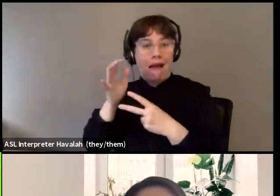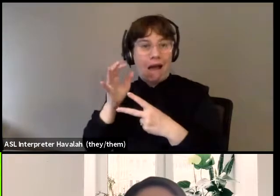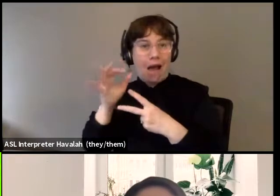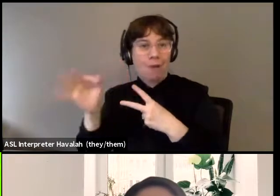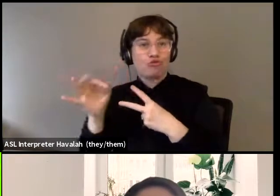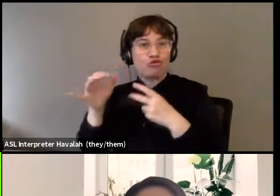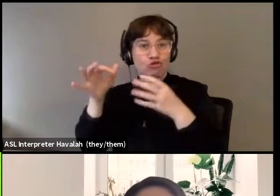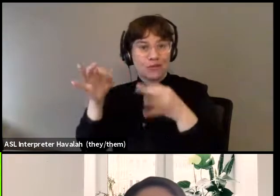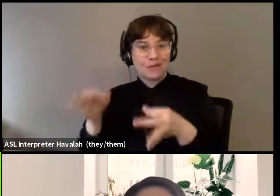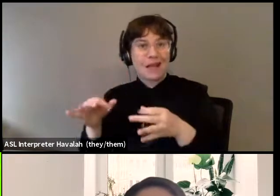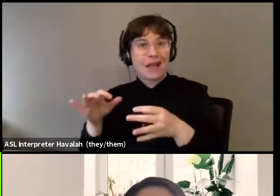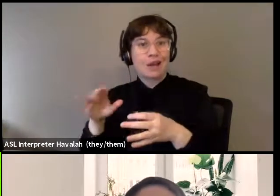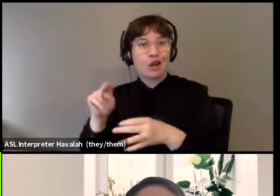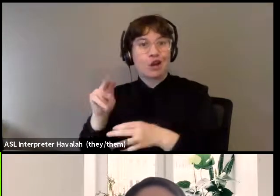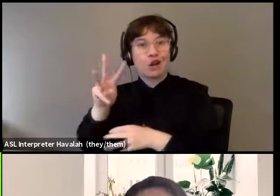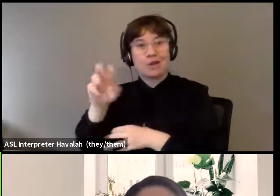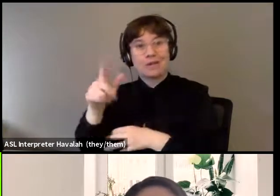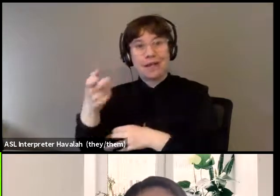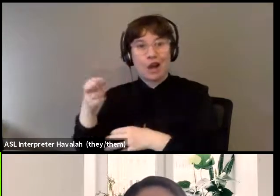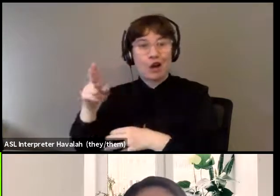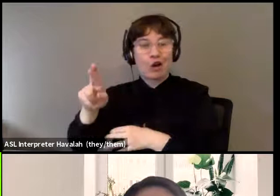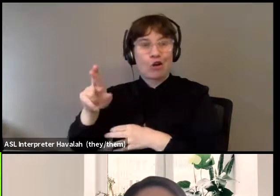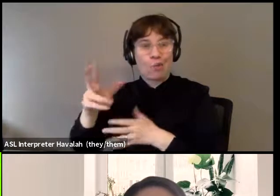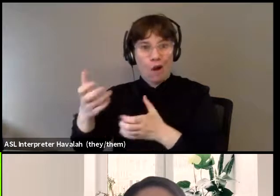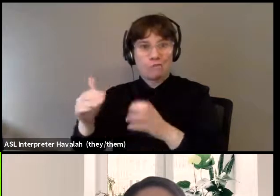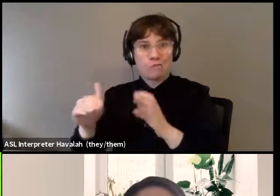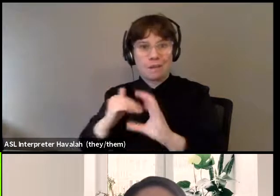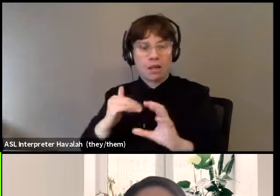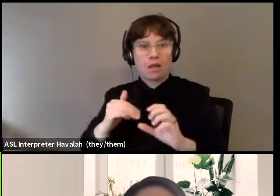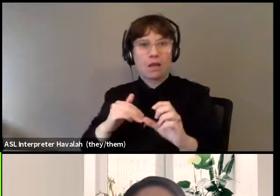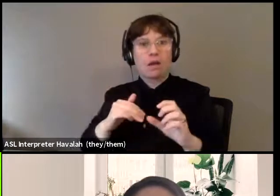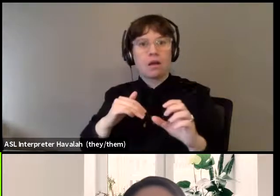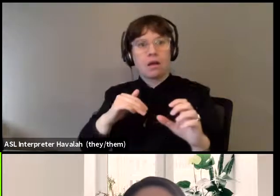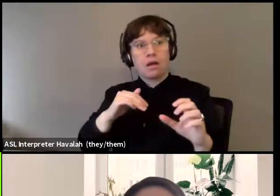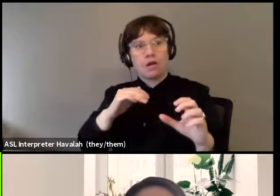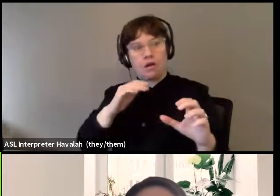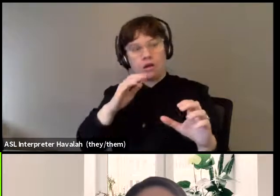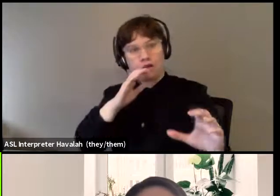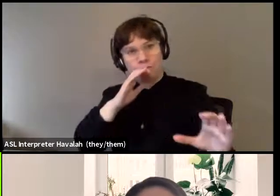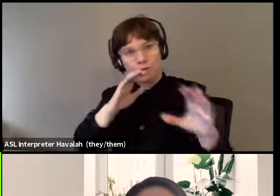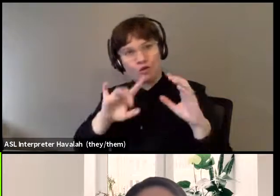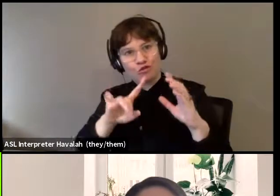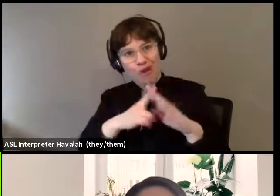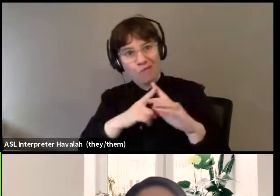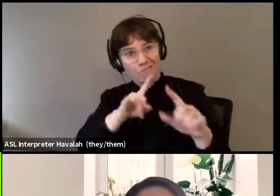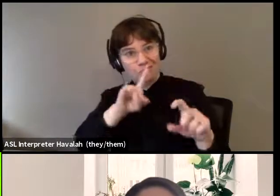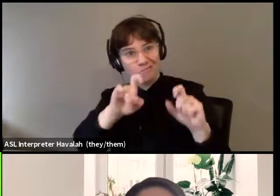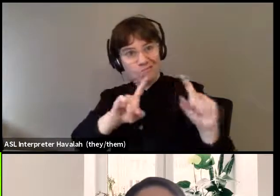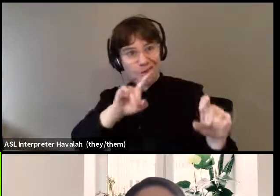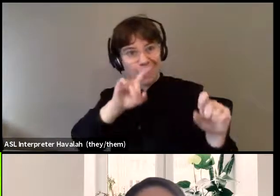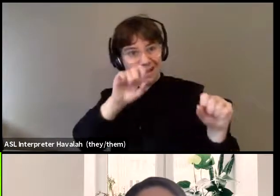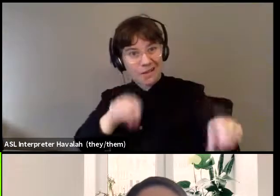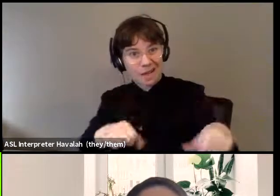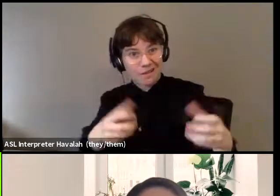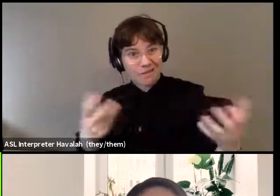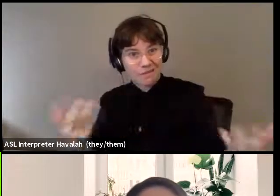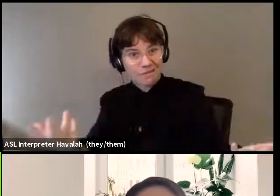our newsletter. Once you can communicate with your customer, you can start asking them questions.